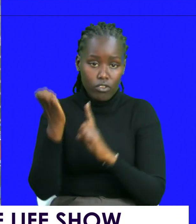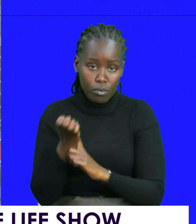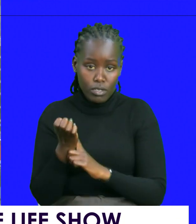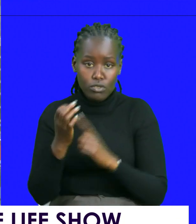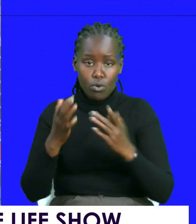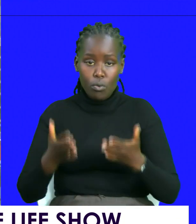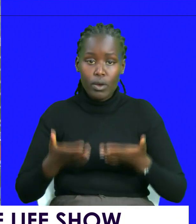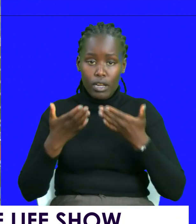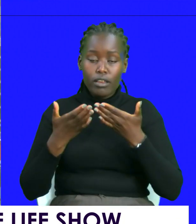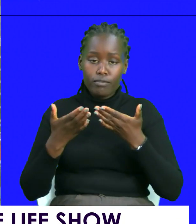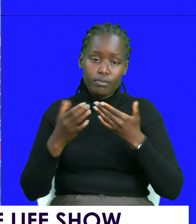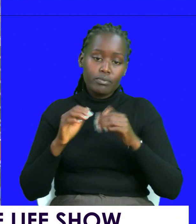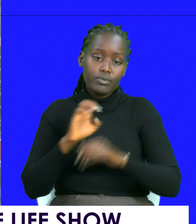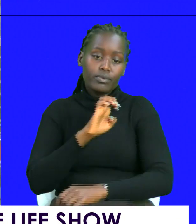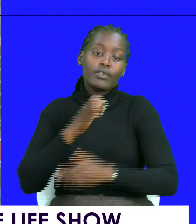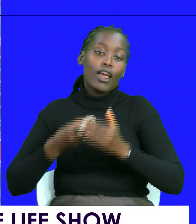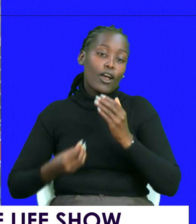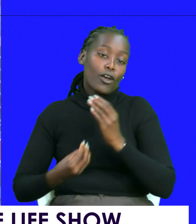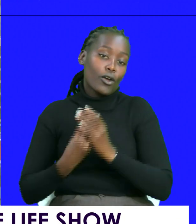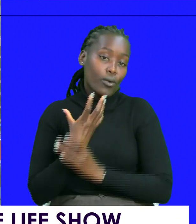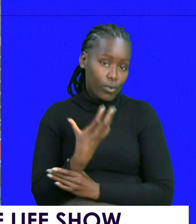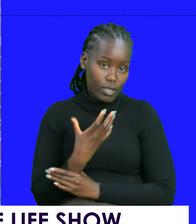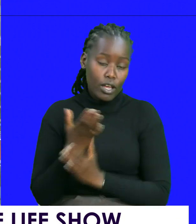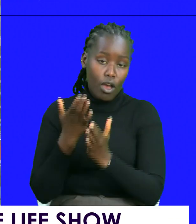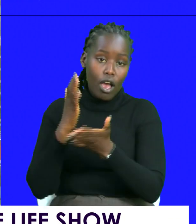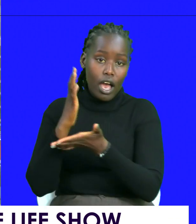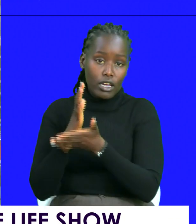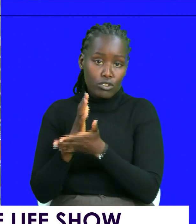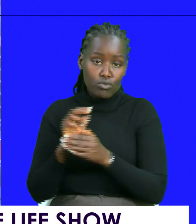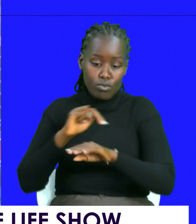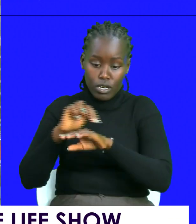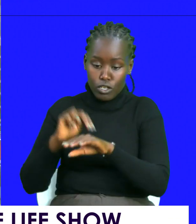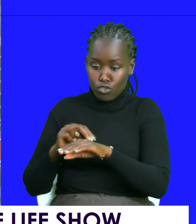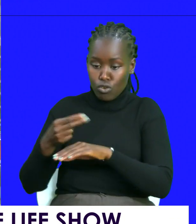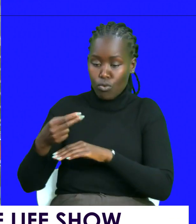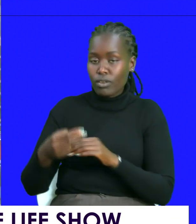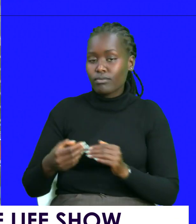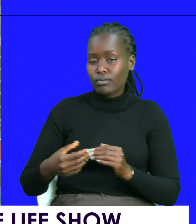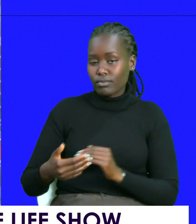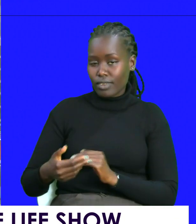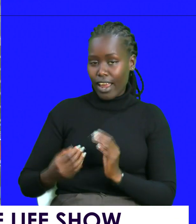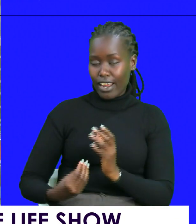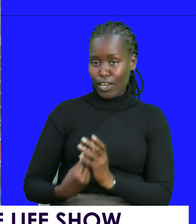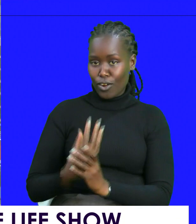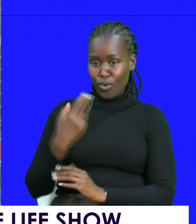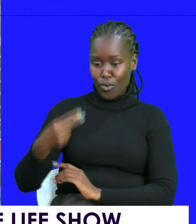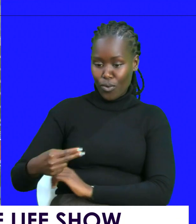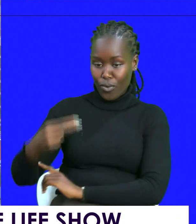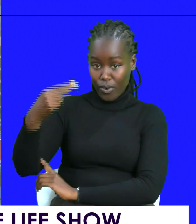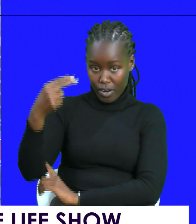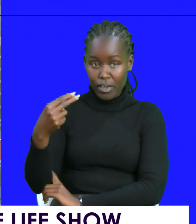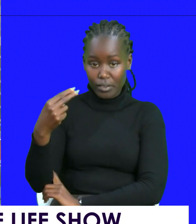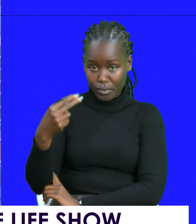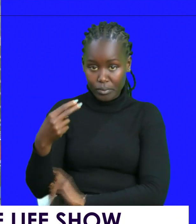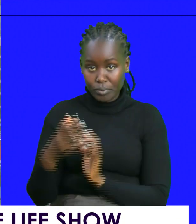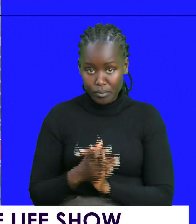growth. A righteous nation will always rise high. A nation that operates in virtues will always rise